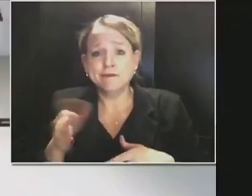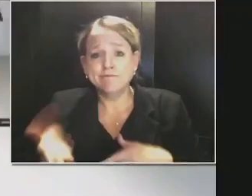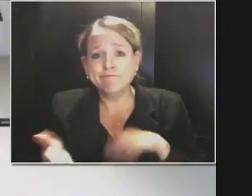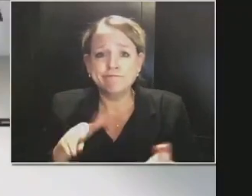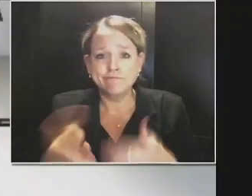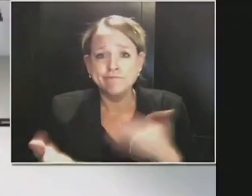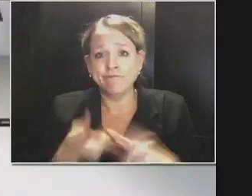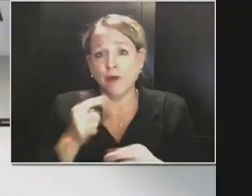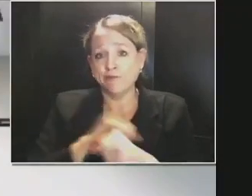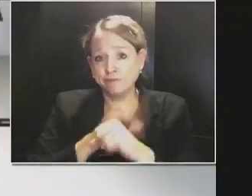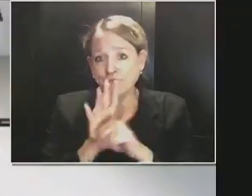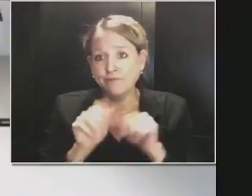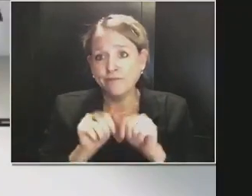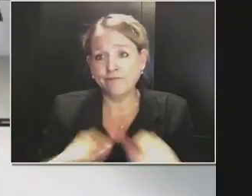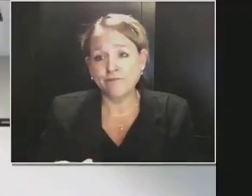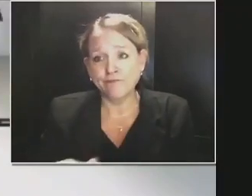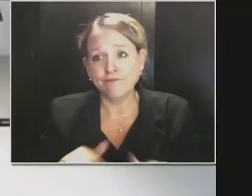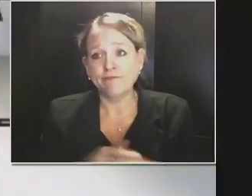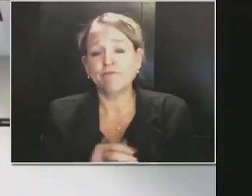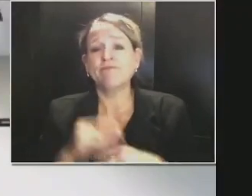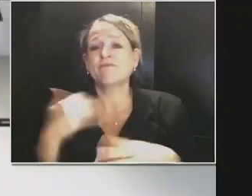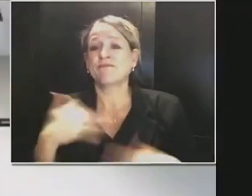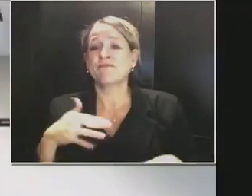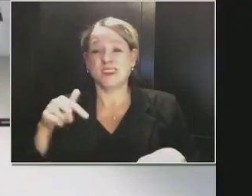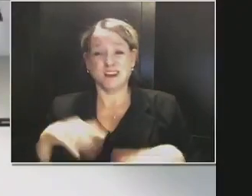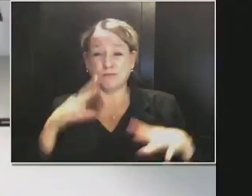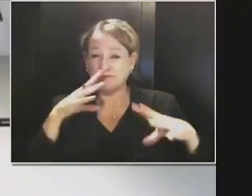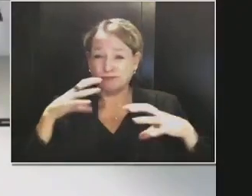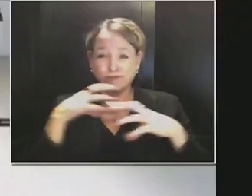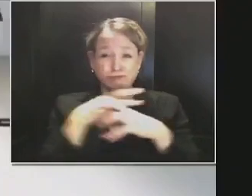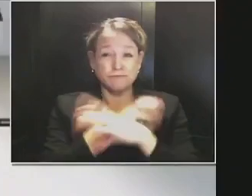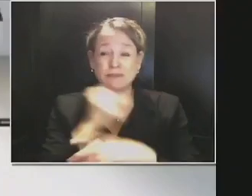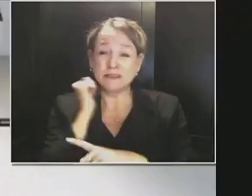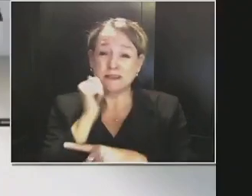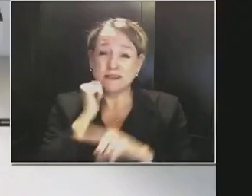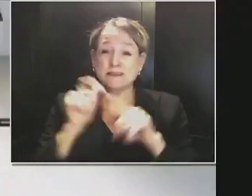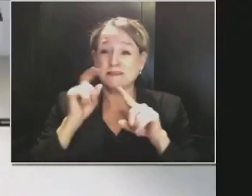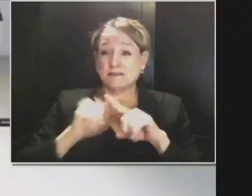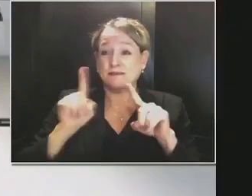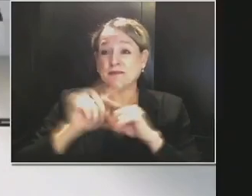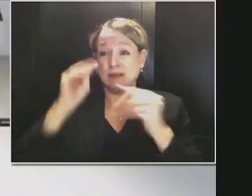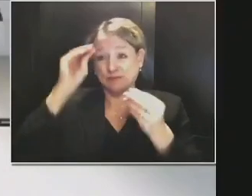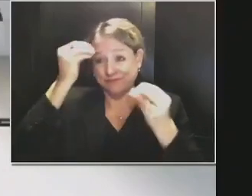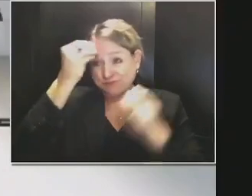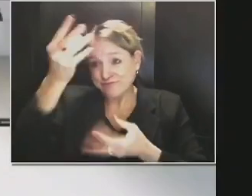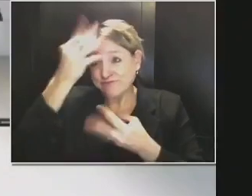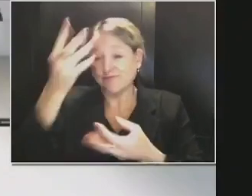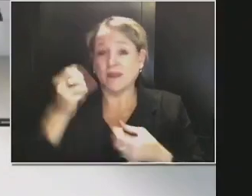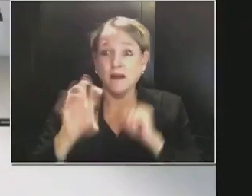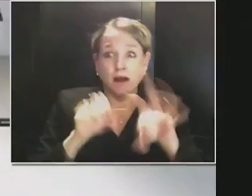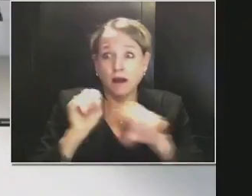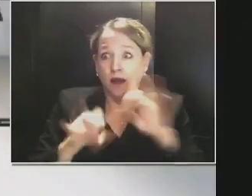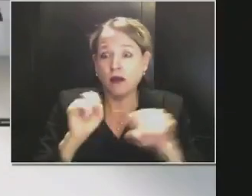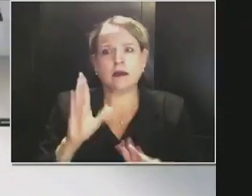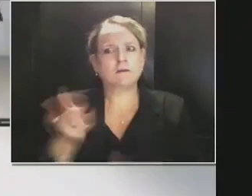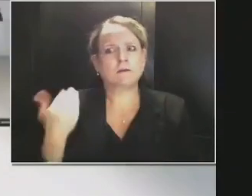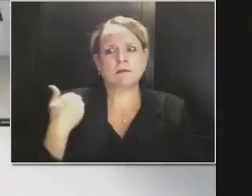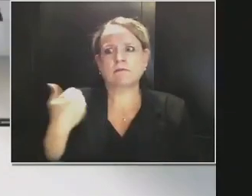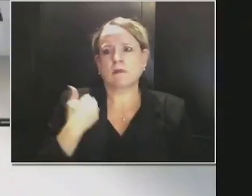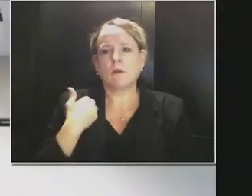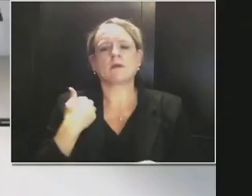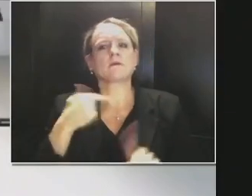media briefing, it is far more typical for us to report disease data on a monthly basis or even an